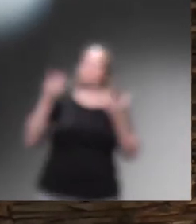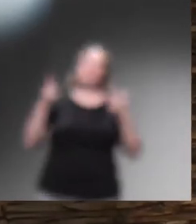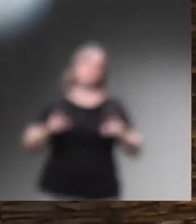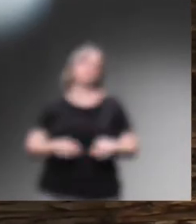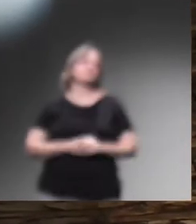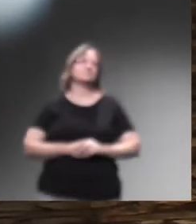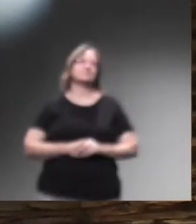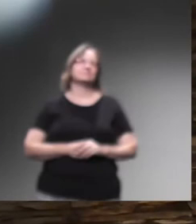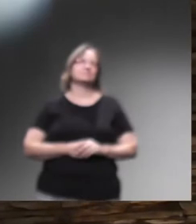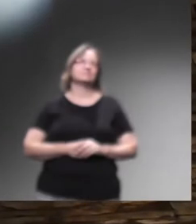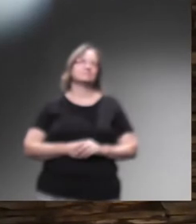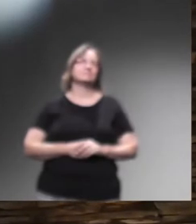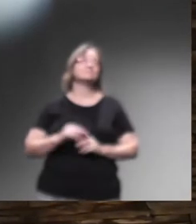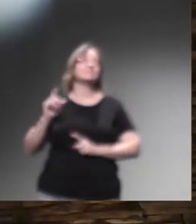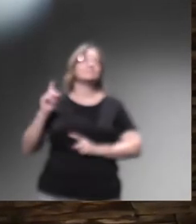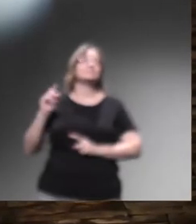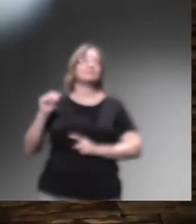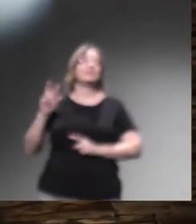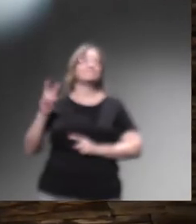David understood this.